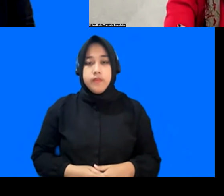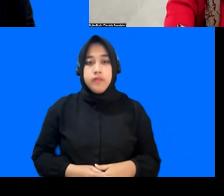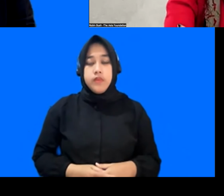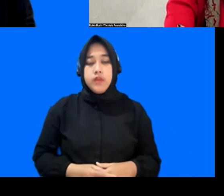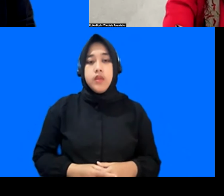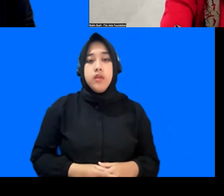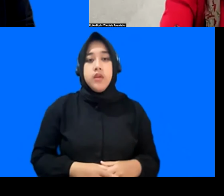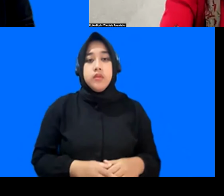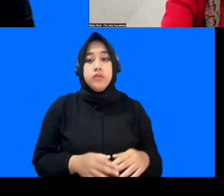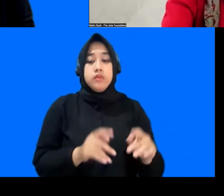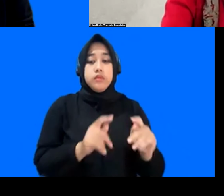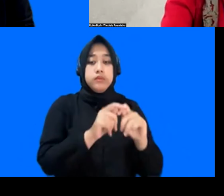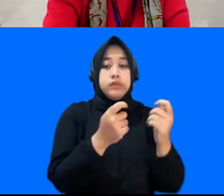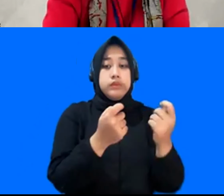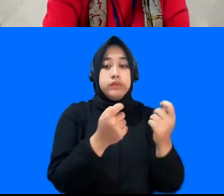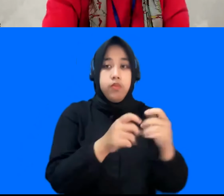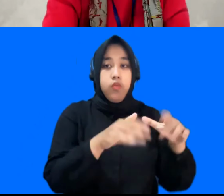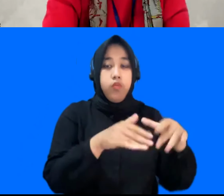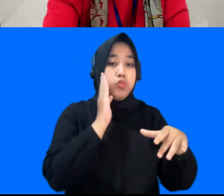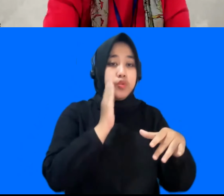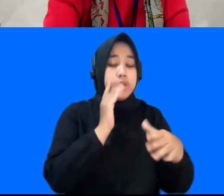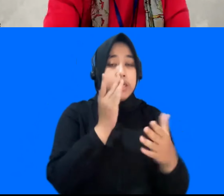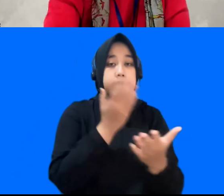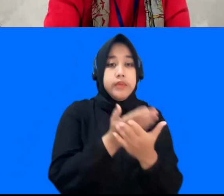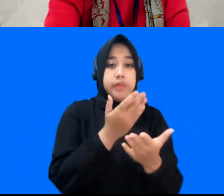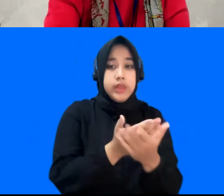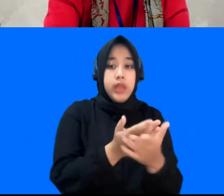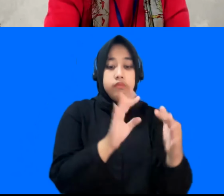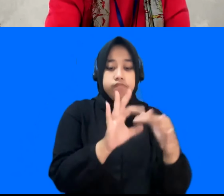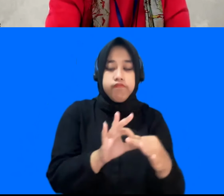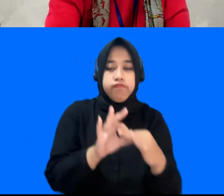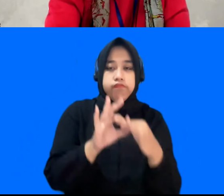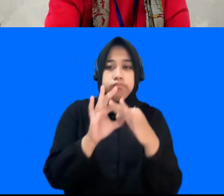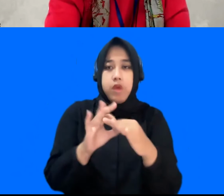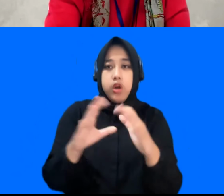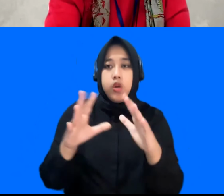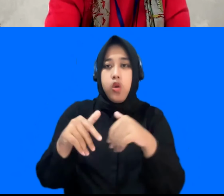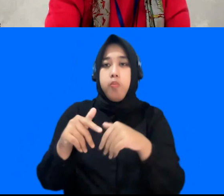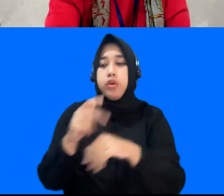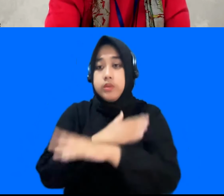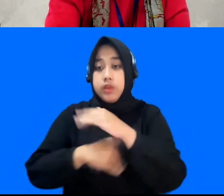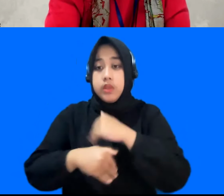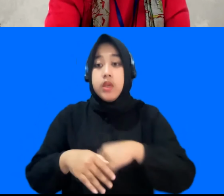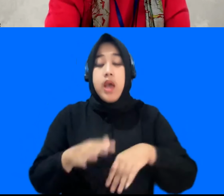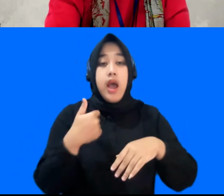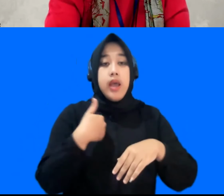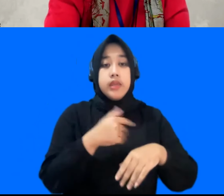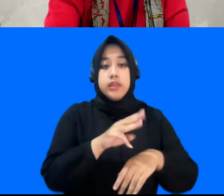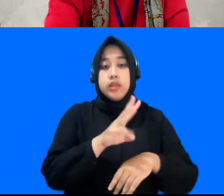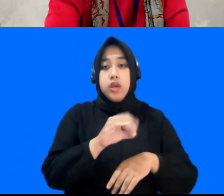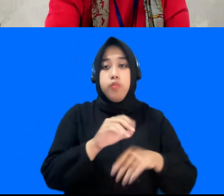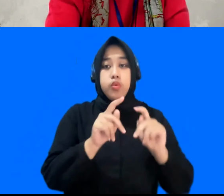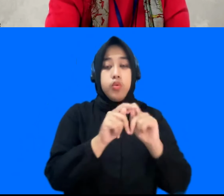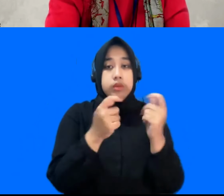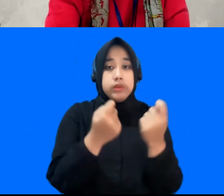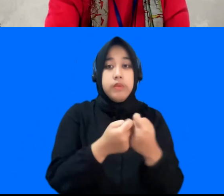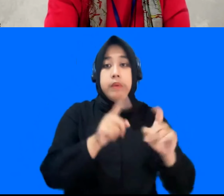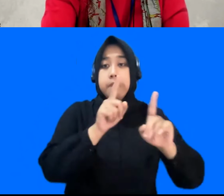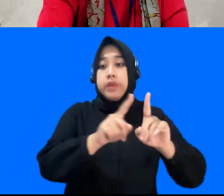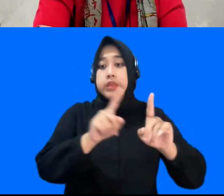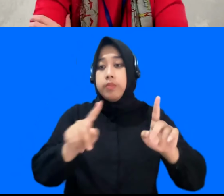30 teams that were recruited, and each team was assigned a community representative from that owns